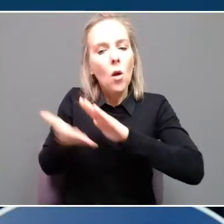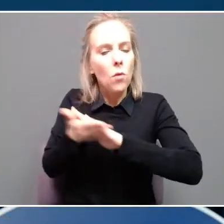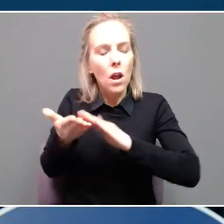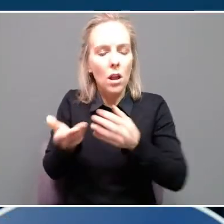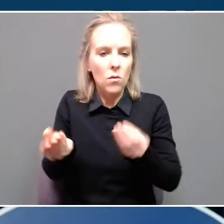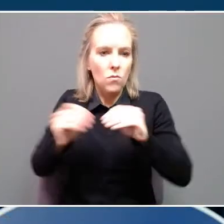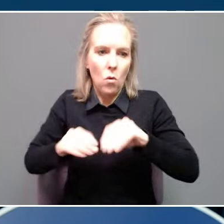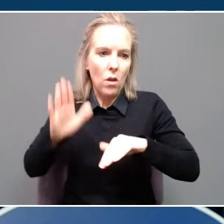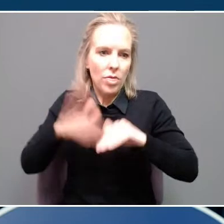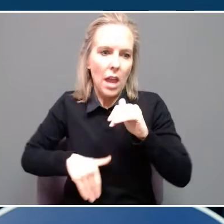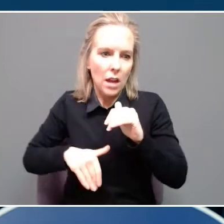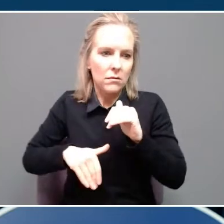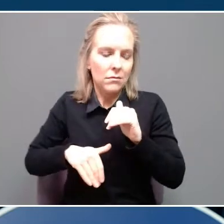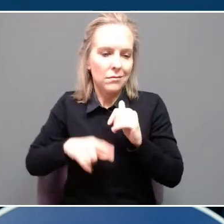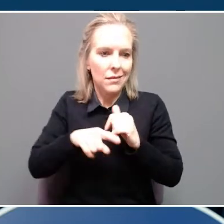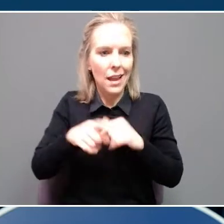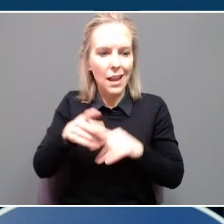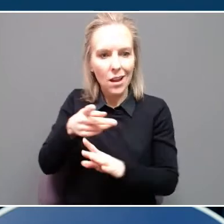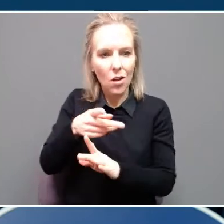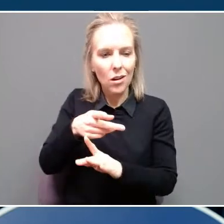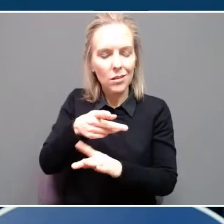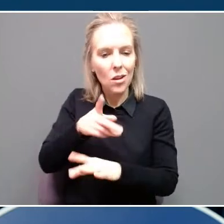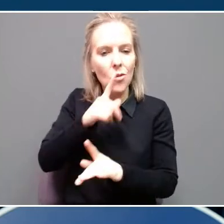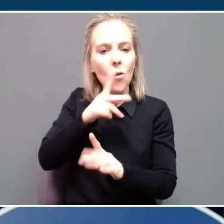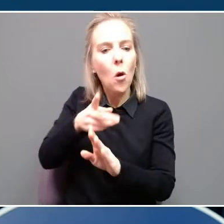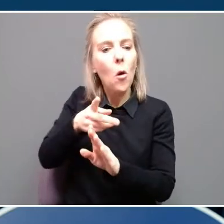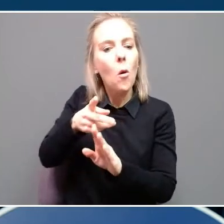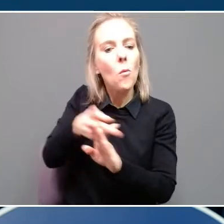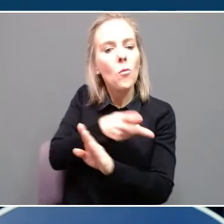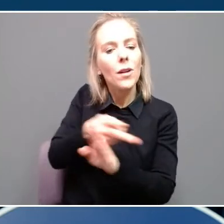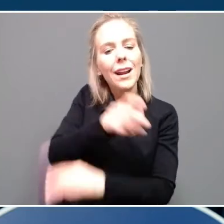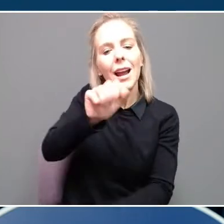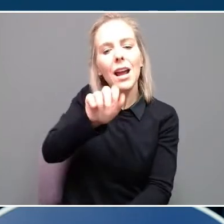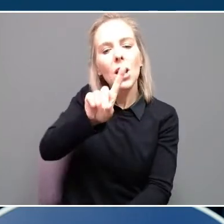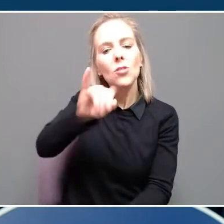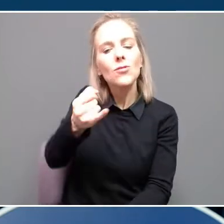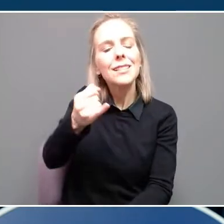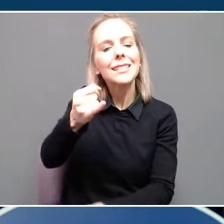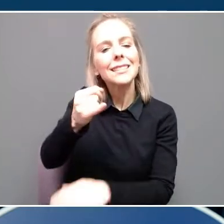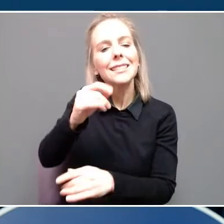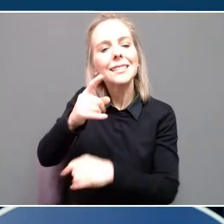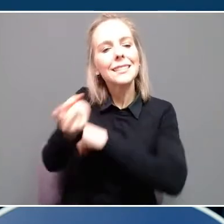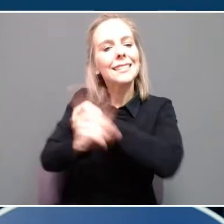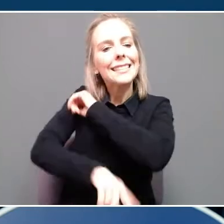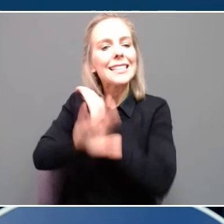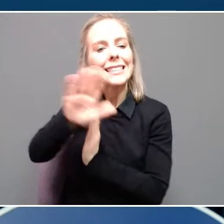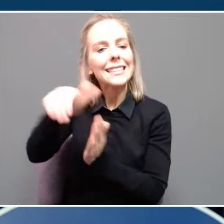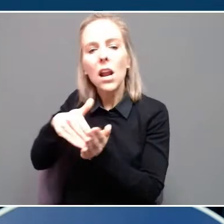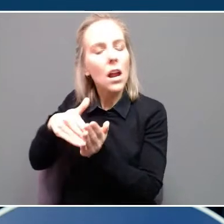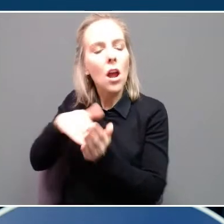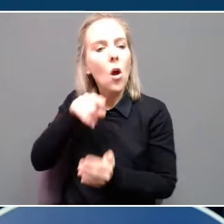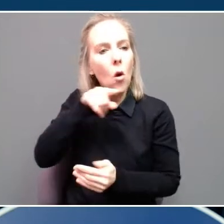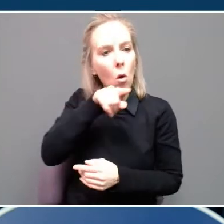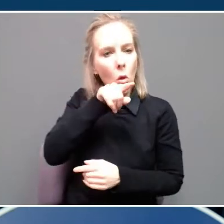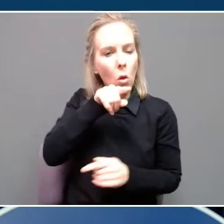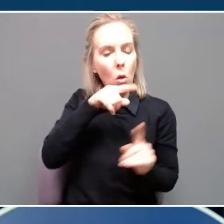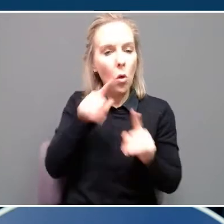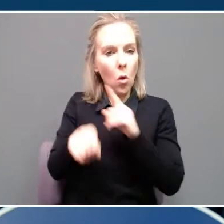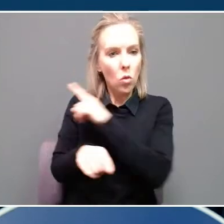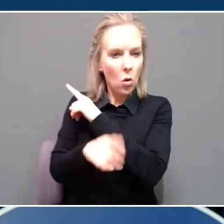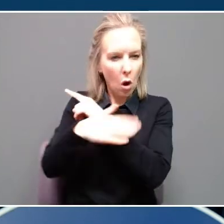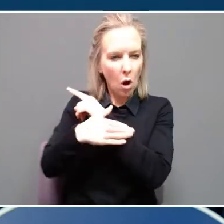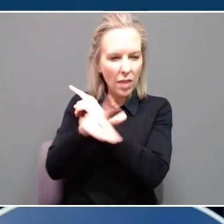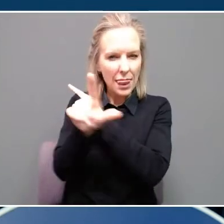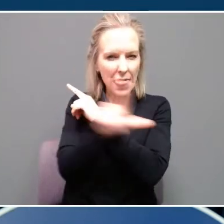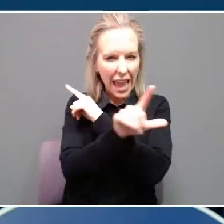the pre-adjudication detention centers that we're talking about. Um, those are the ones on the left, but then they run